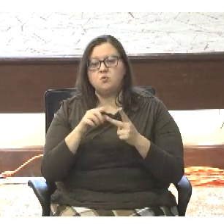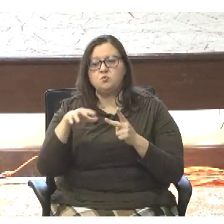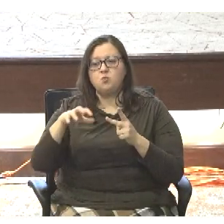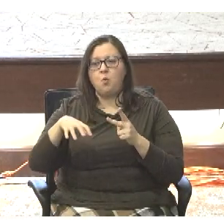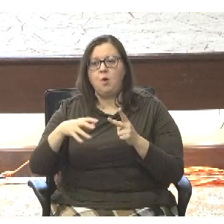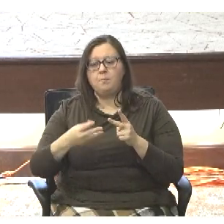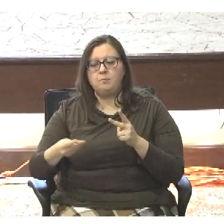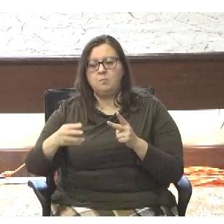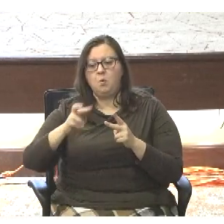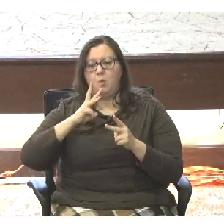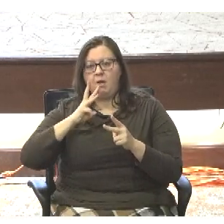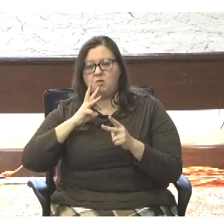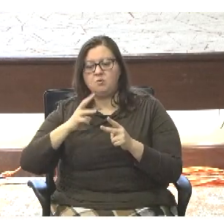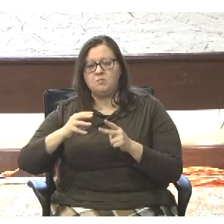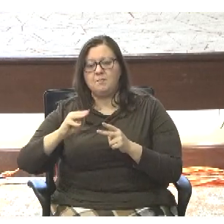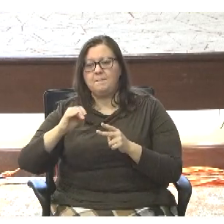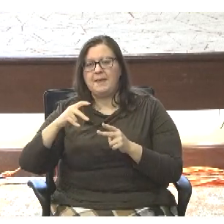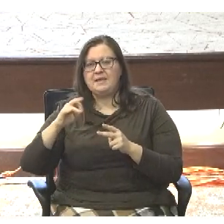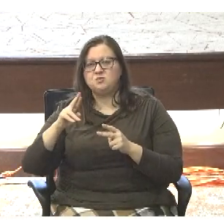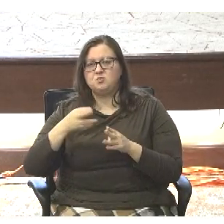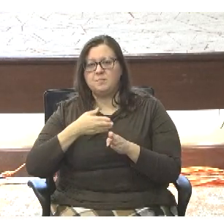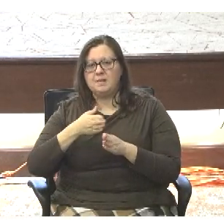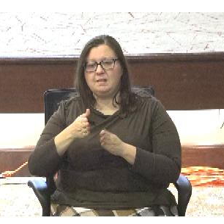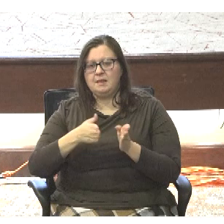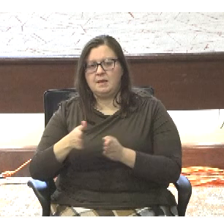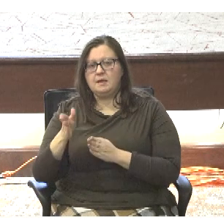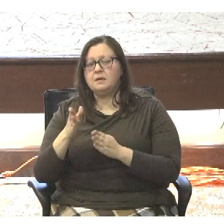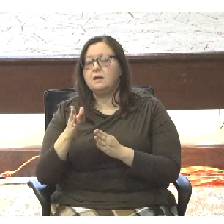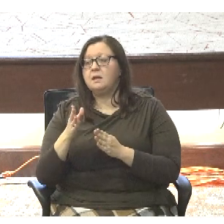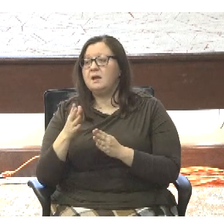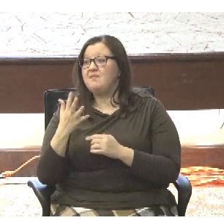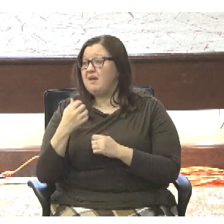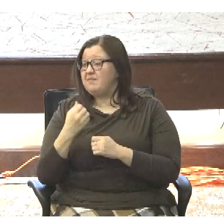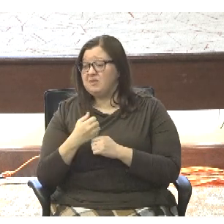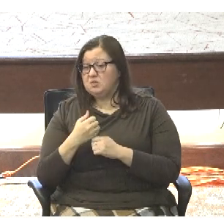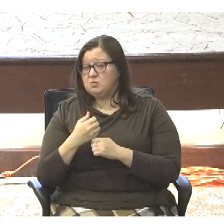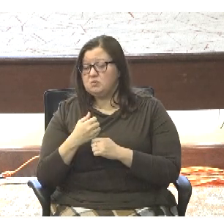plan. Now, we didn't take 5 years to work on the stormwater master